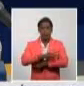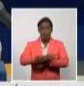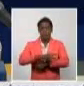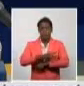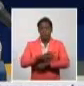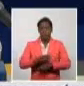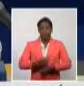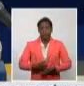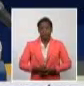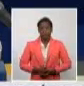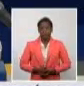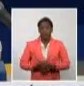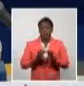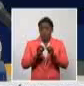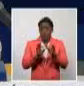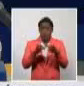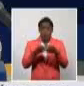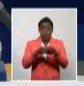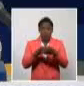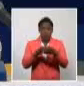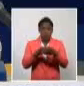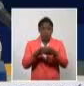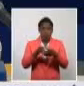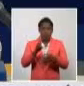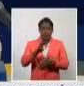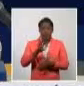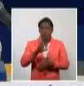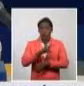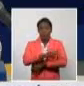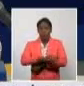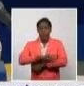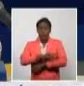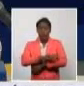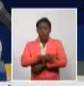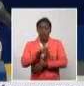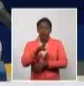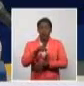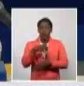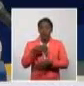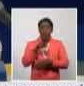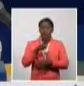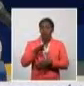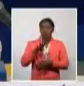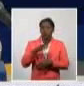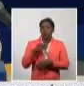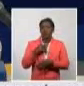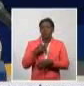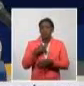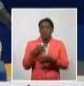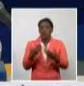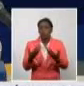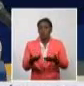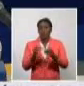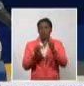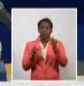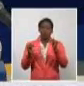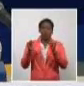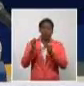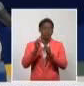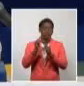mention Mexico with a lethality of 10.5, Canada